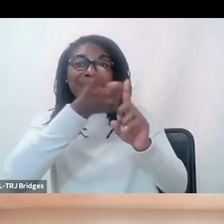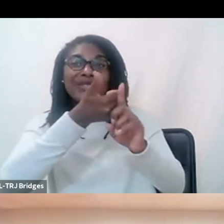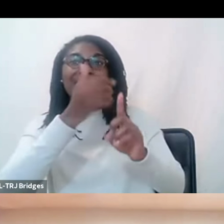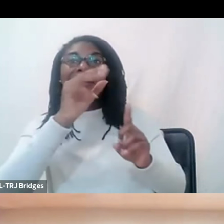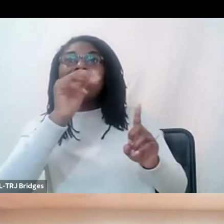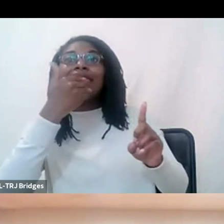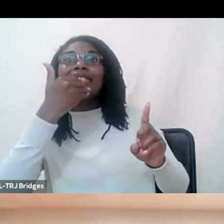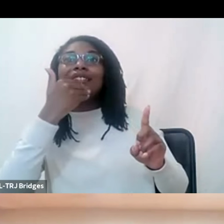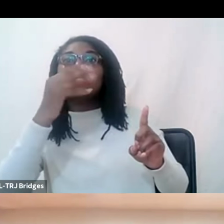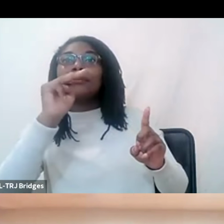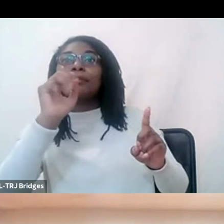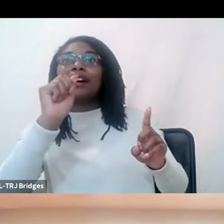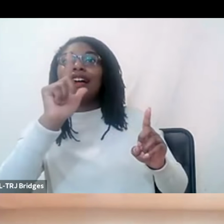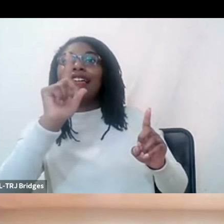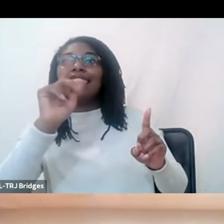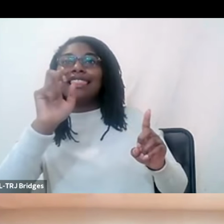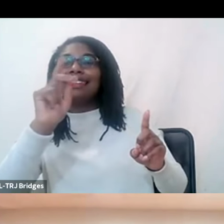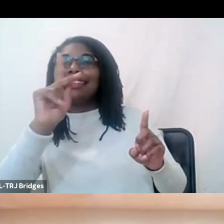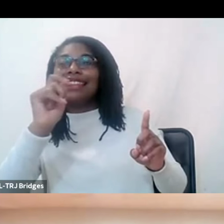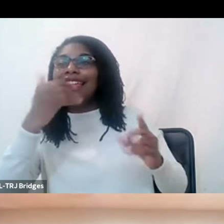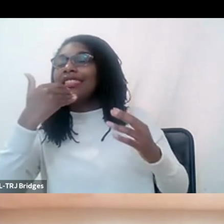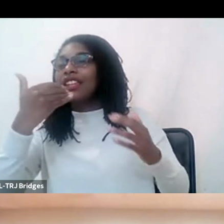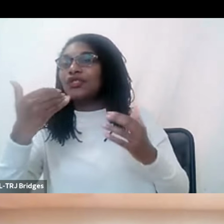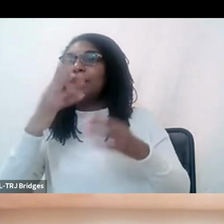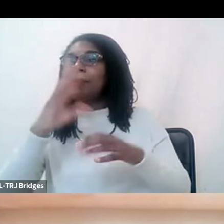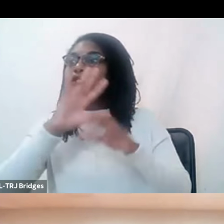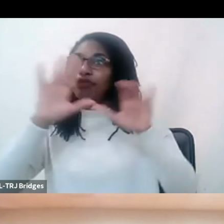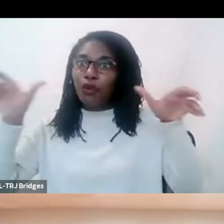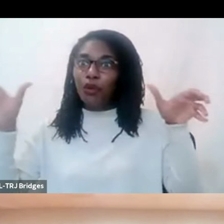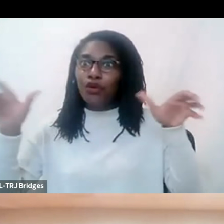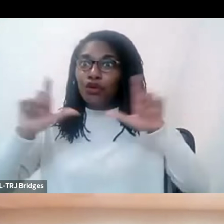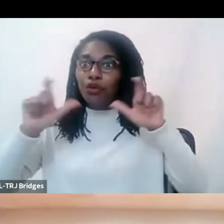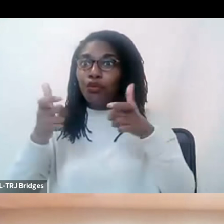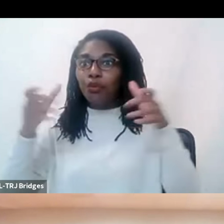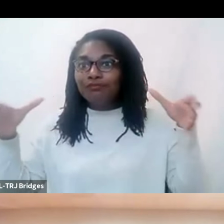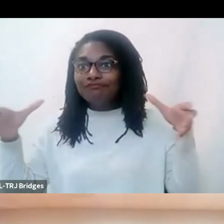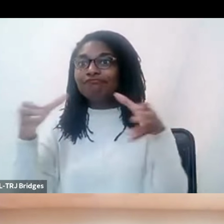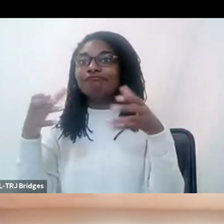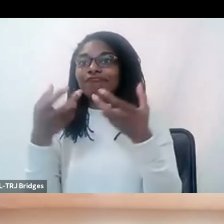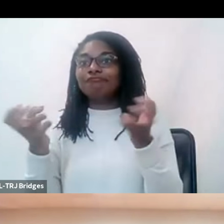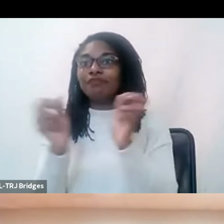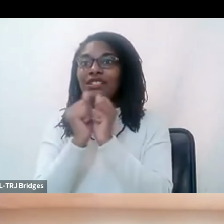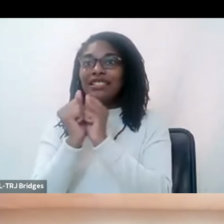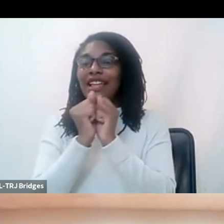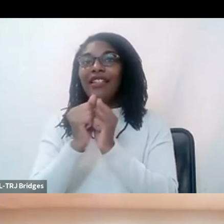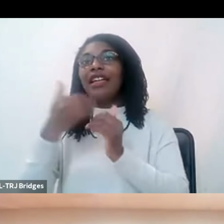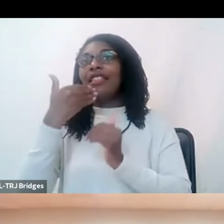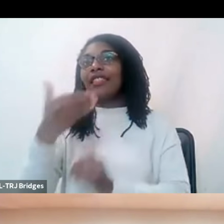in the chat for putting together this awesome panel. With Akosua, Koto,